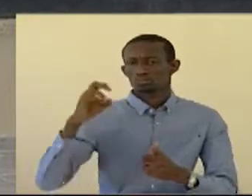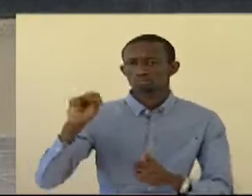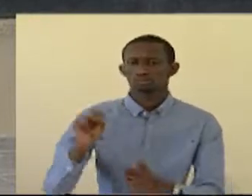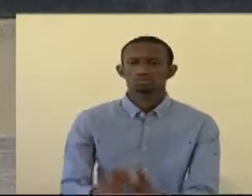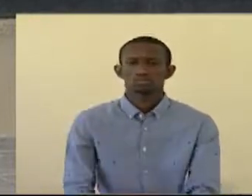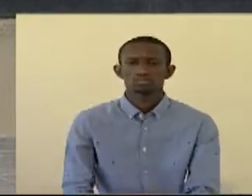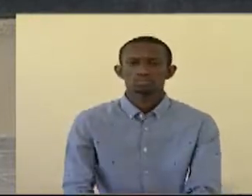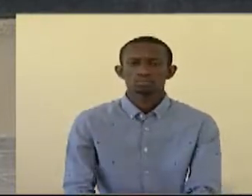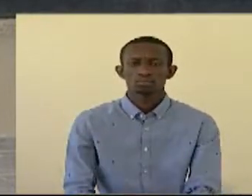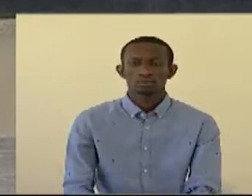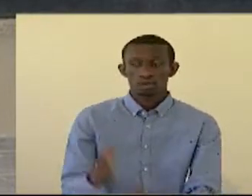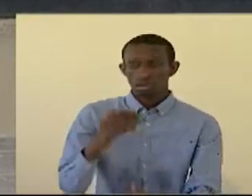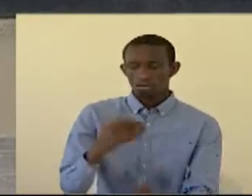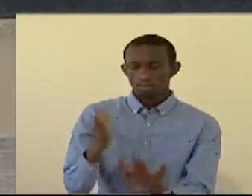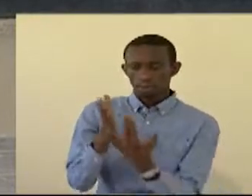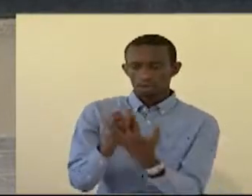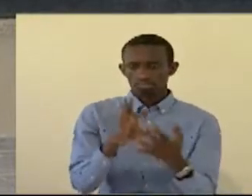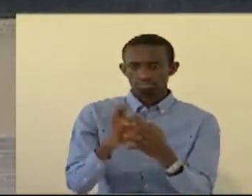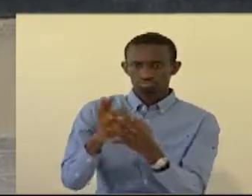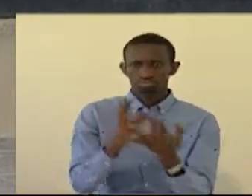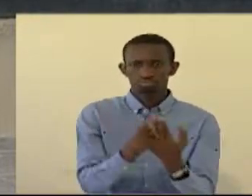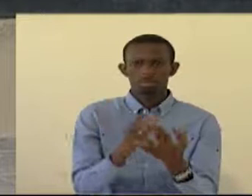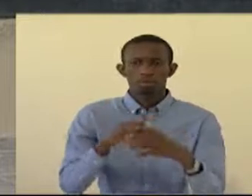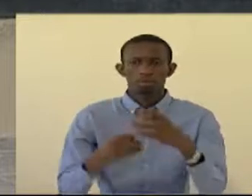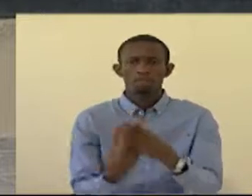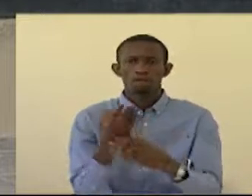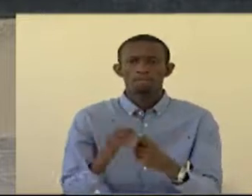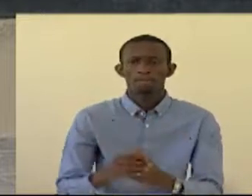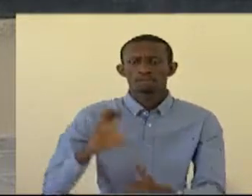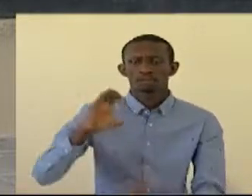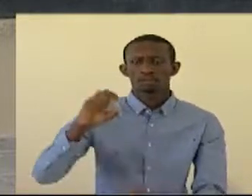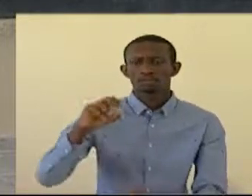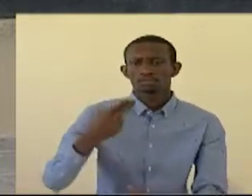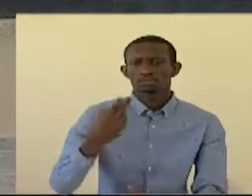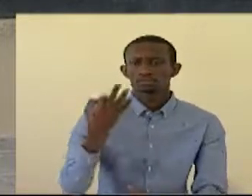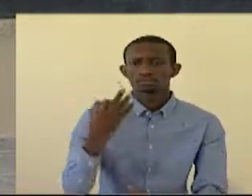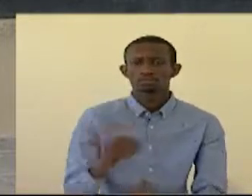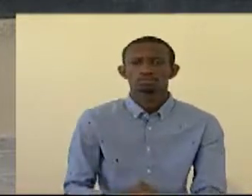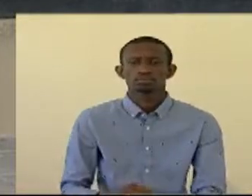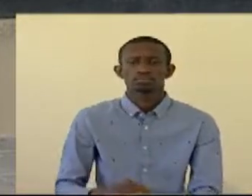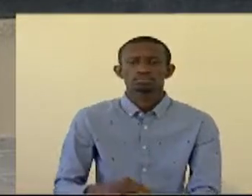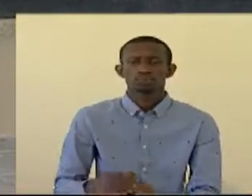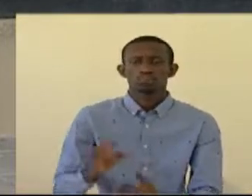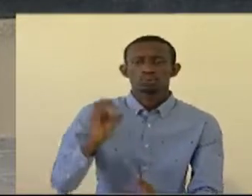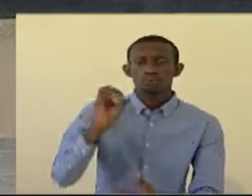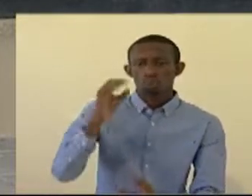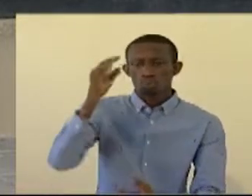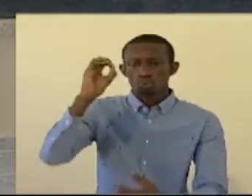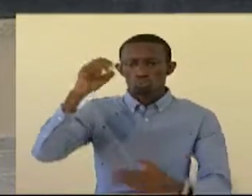will produce CO negative, H, and Cn will